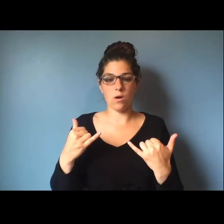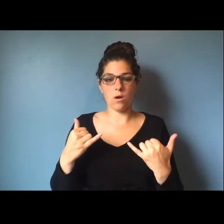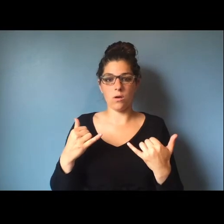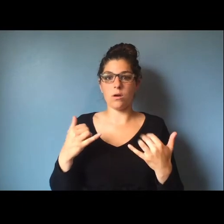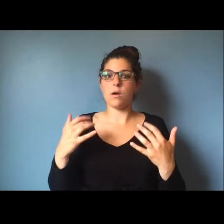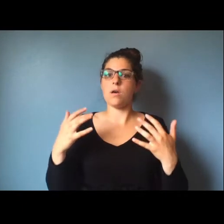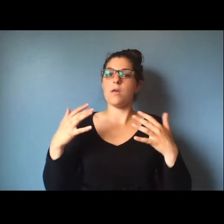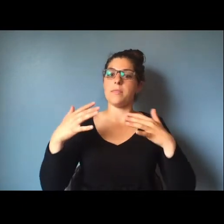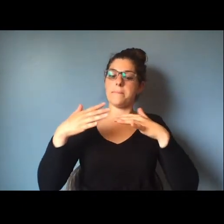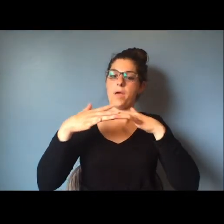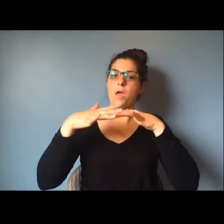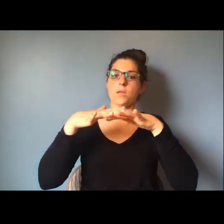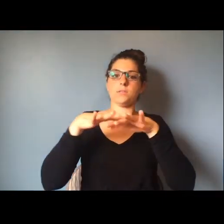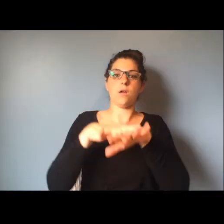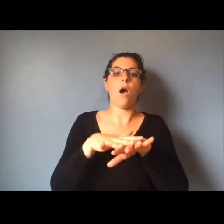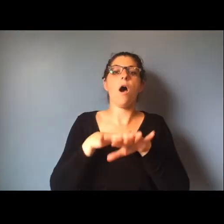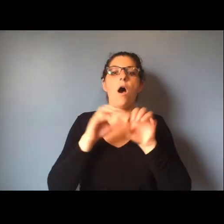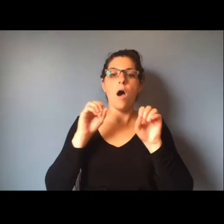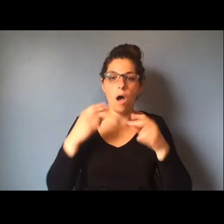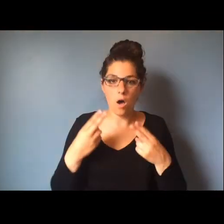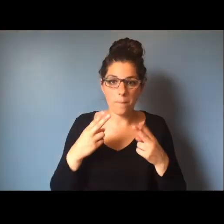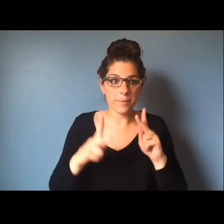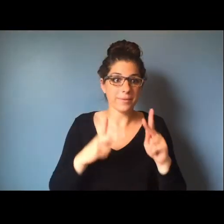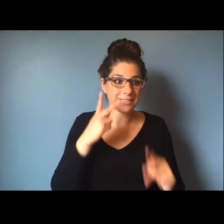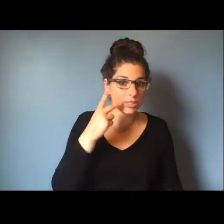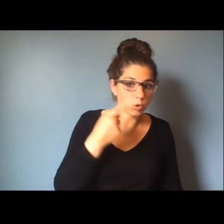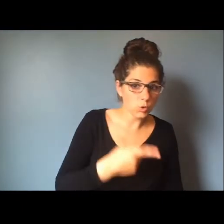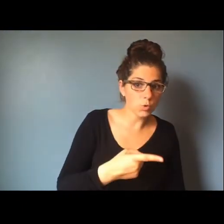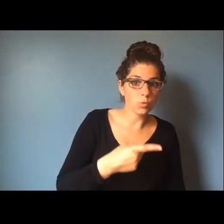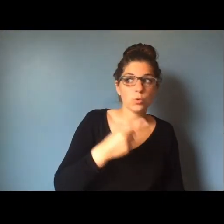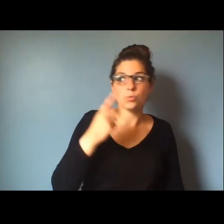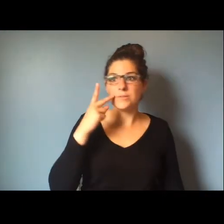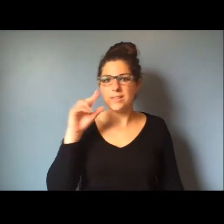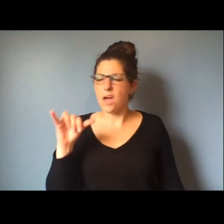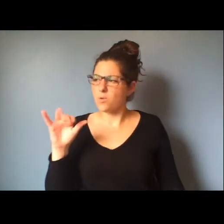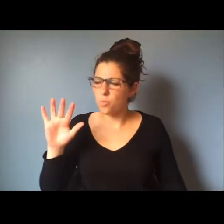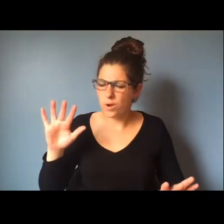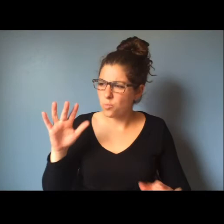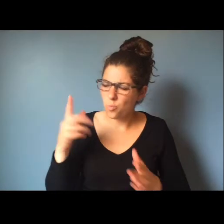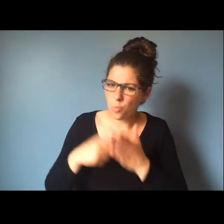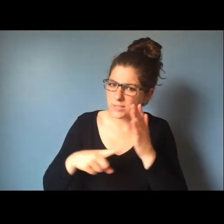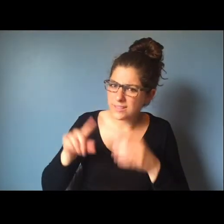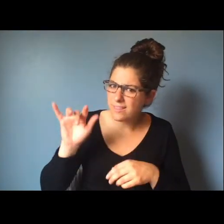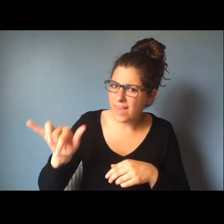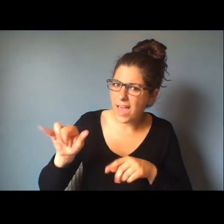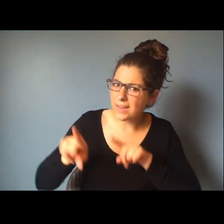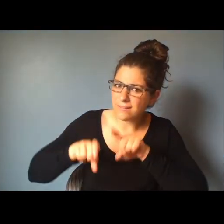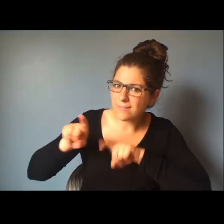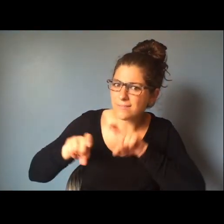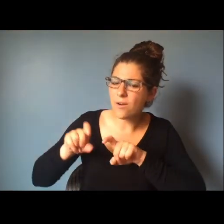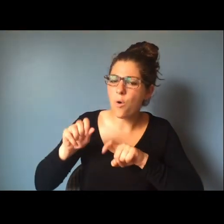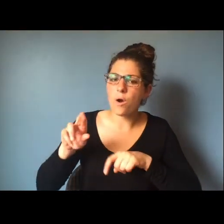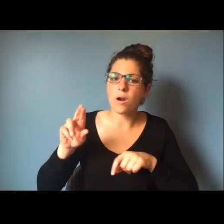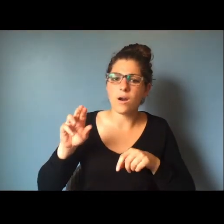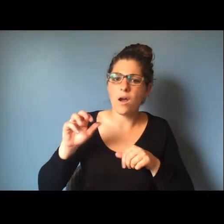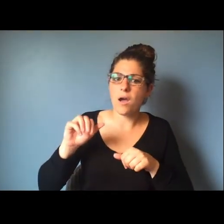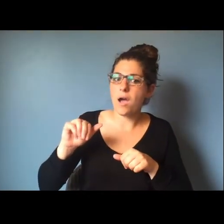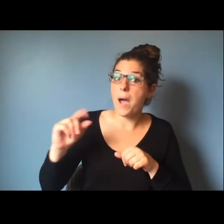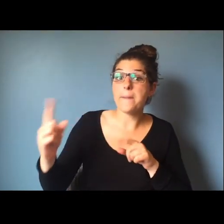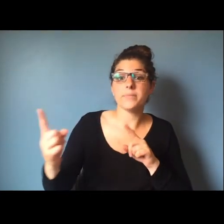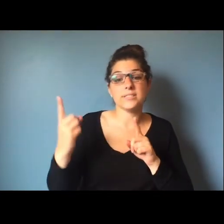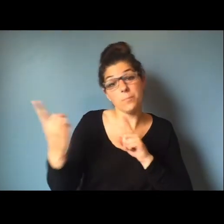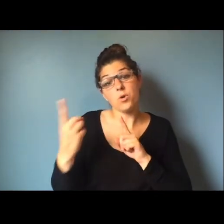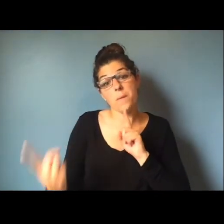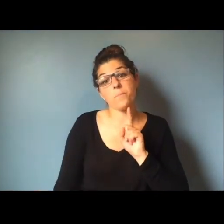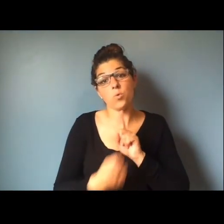start intersecting, and then people see you, or you see it and you're like, wait, what's that? Or you're approached just like I was.